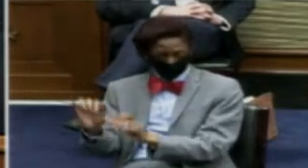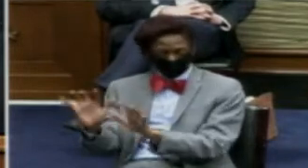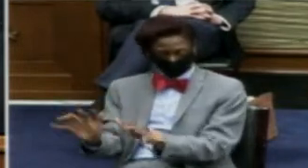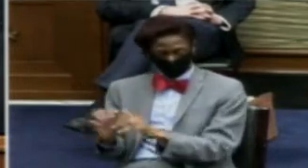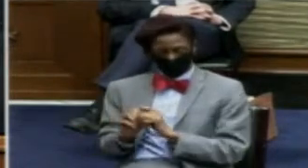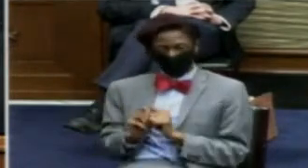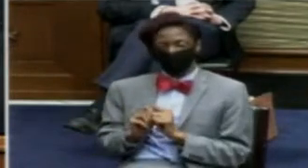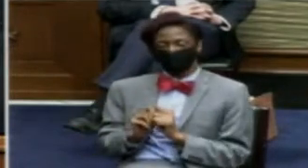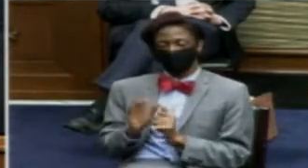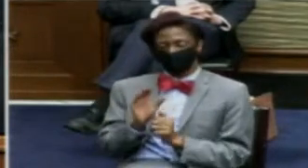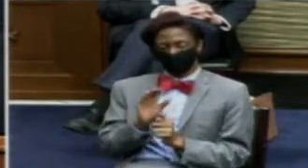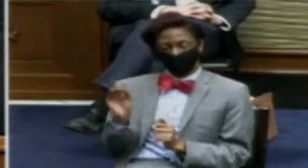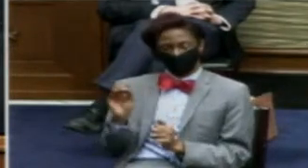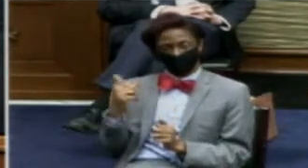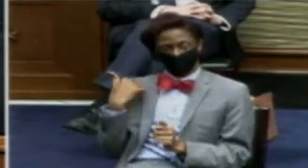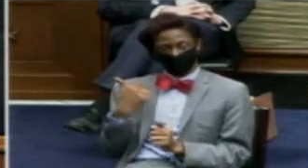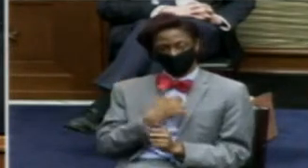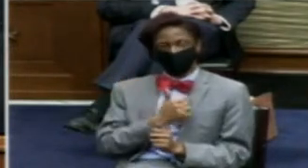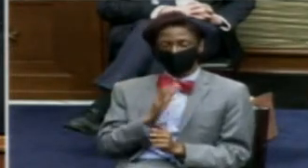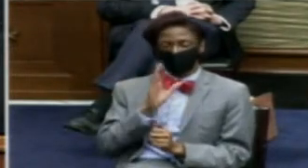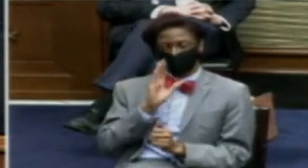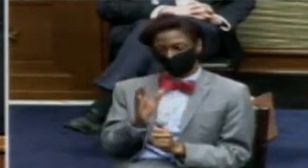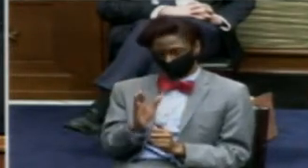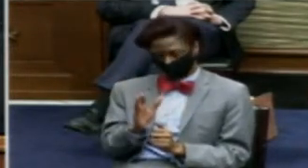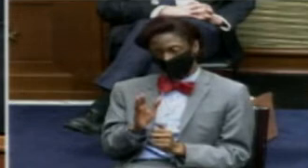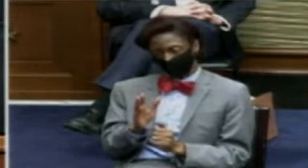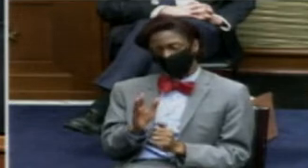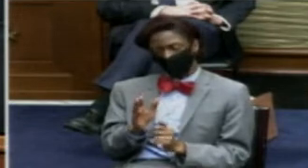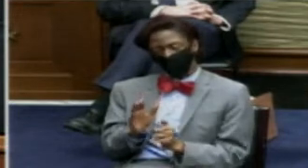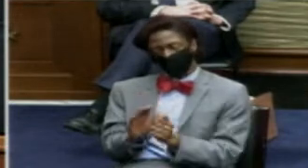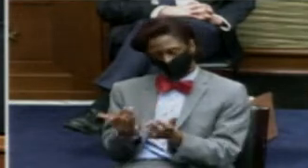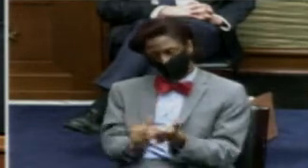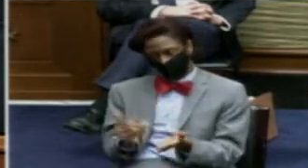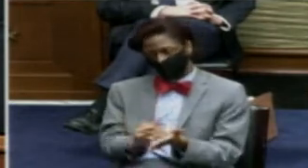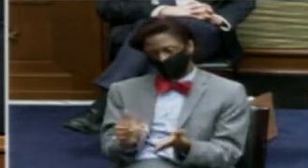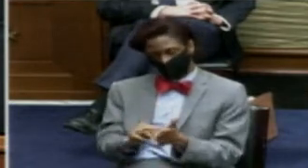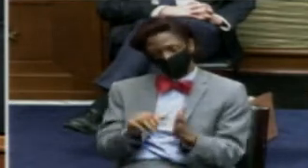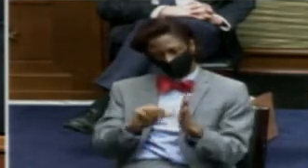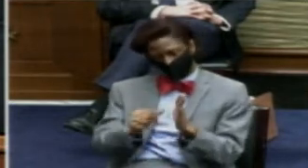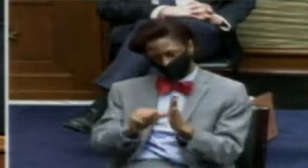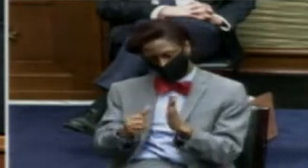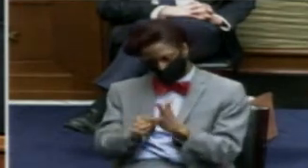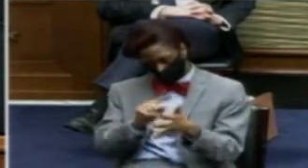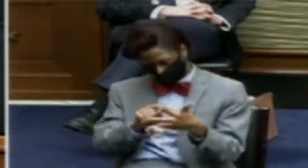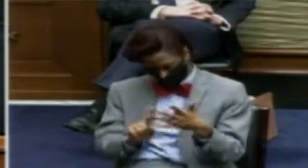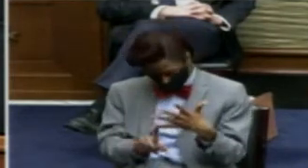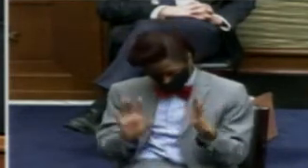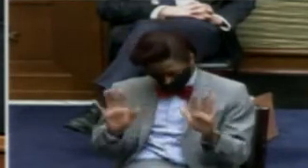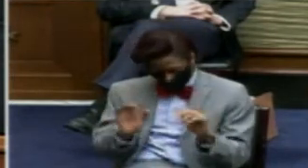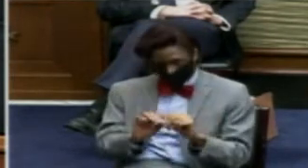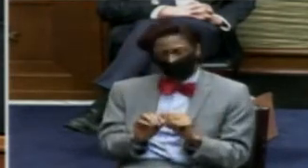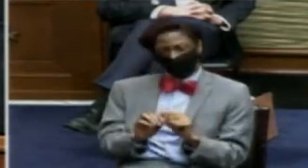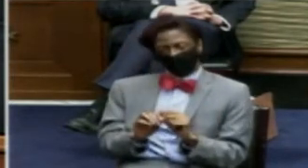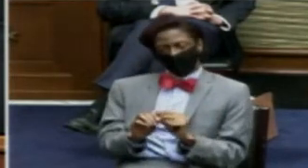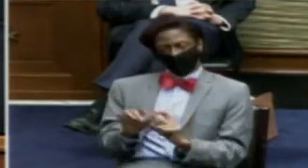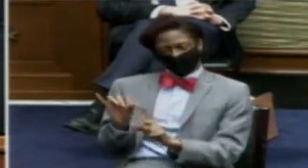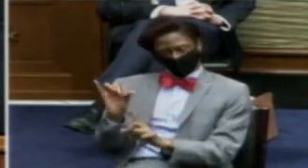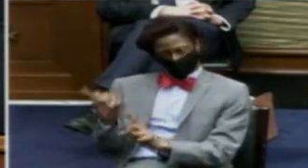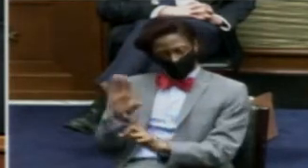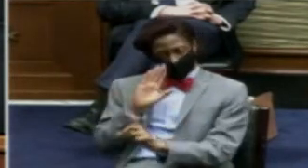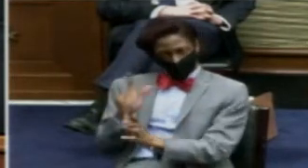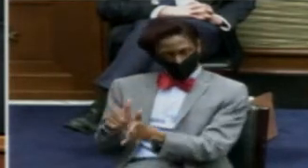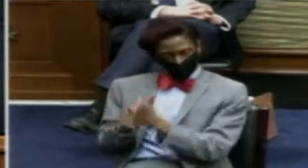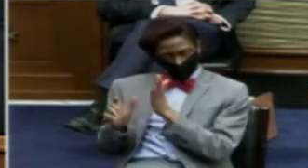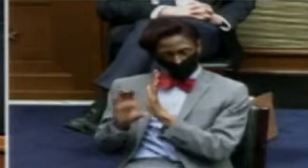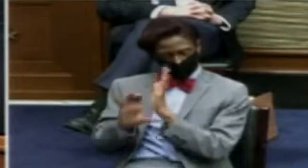and we will repeatedly make the point through this hearing, the minority will, that will require a